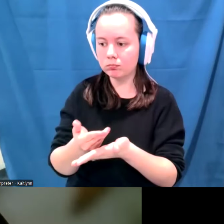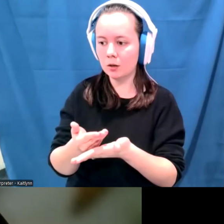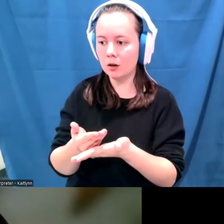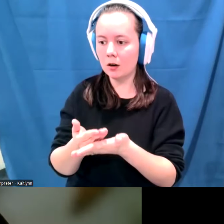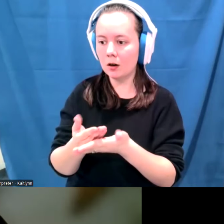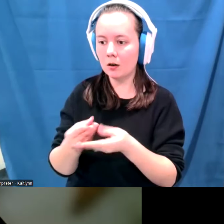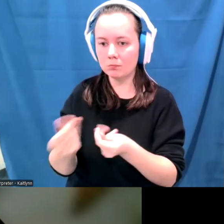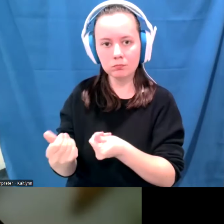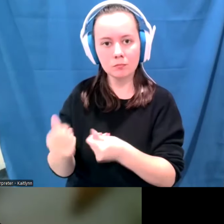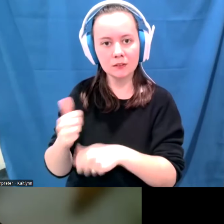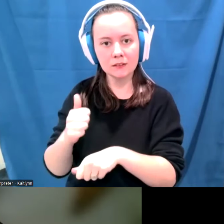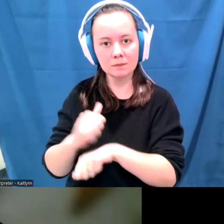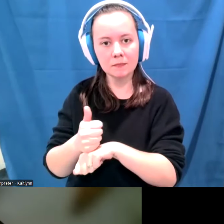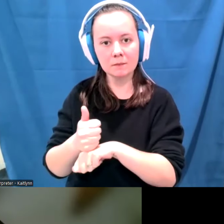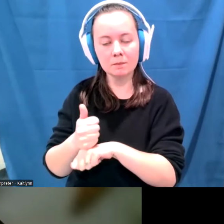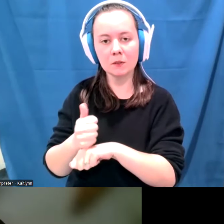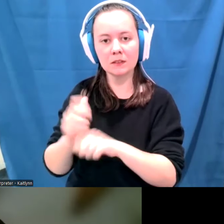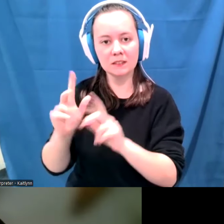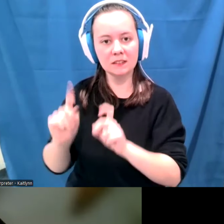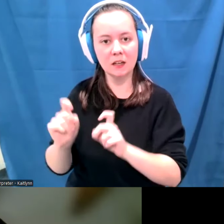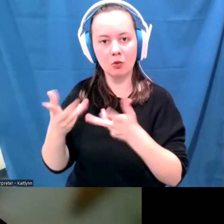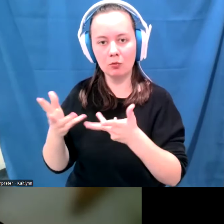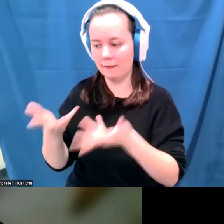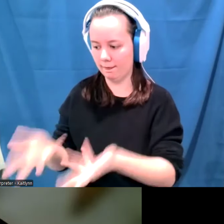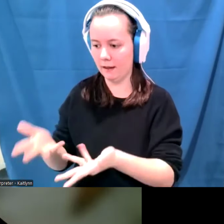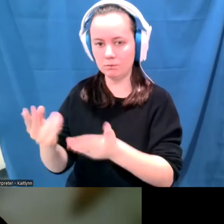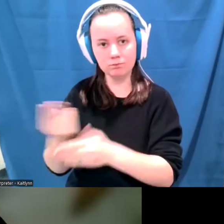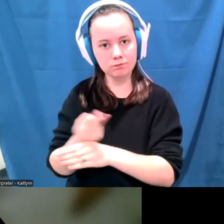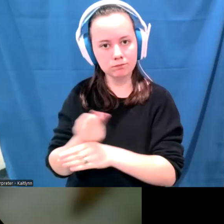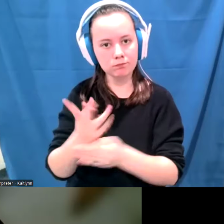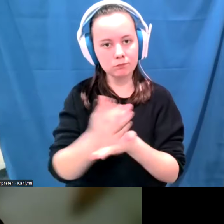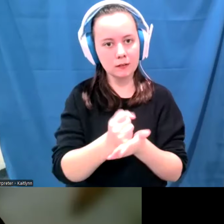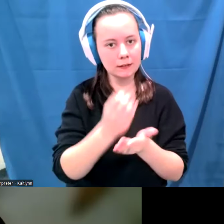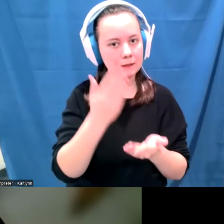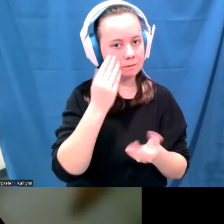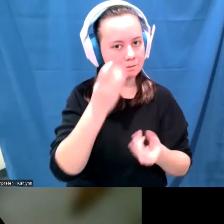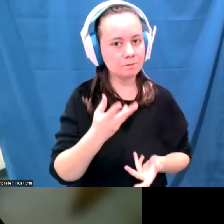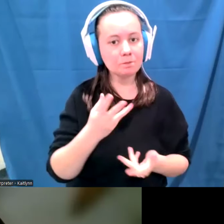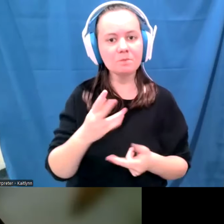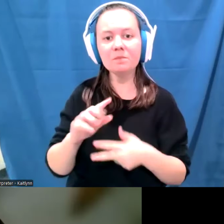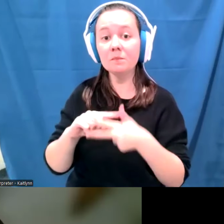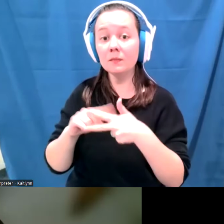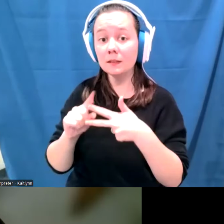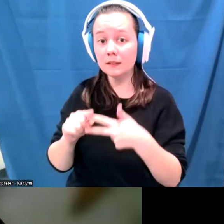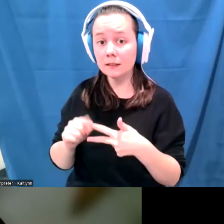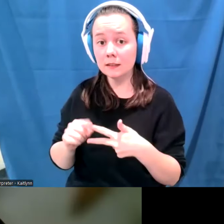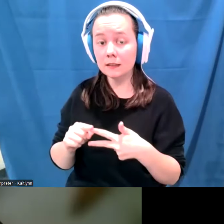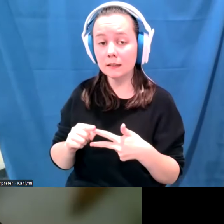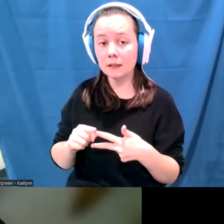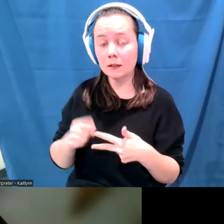national experts. And then the second part of the sort of second area of direct care workforce